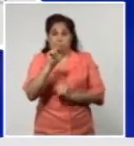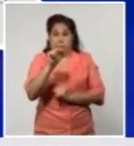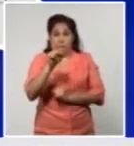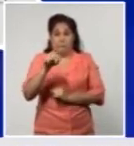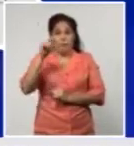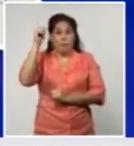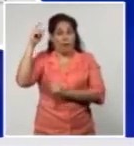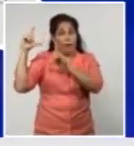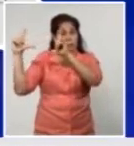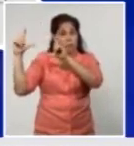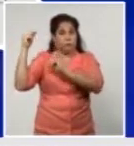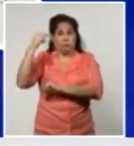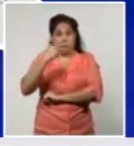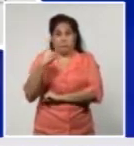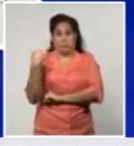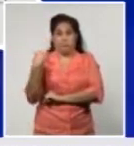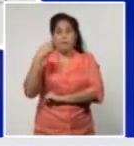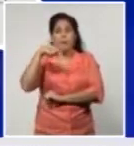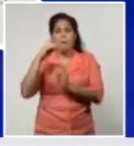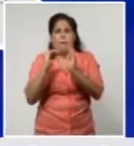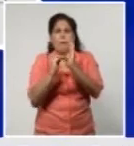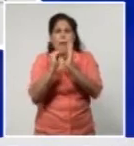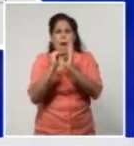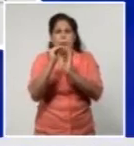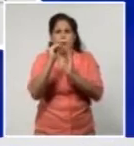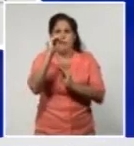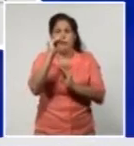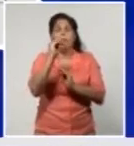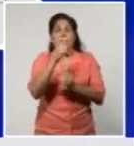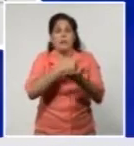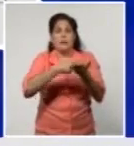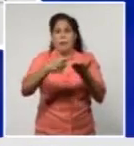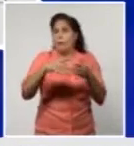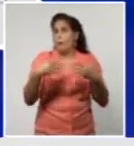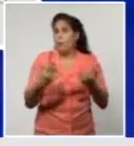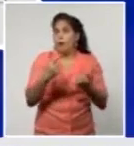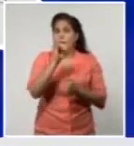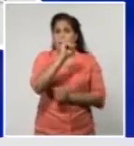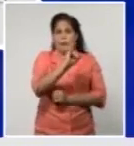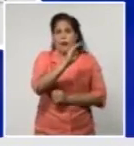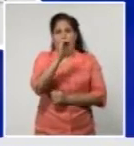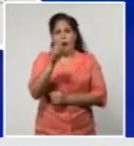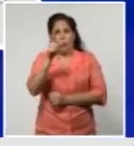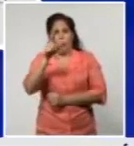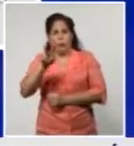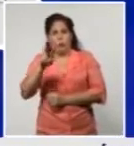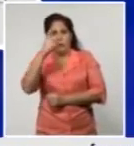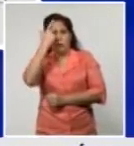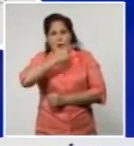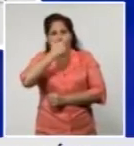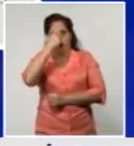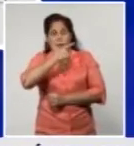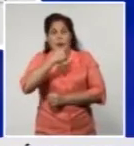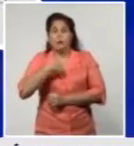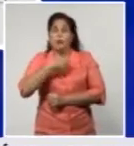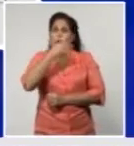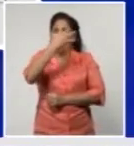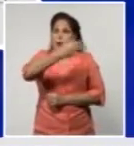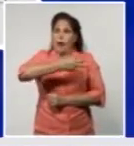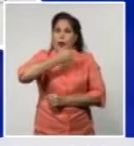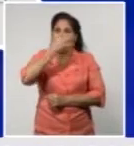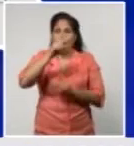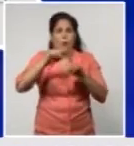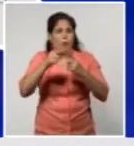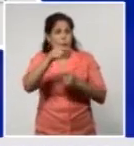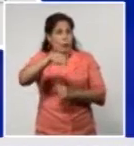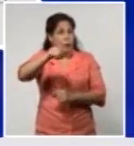confirmed cases by statistical weeks. The first, when the cases started to soar on the